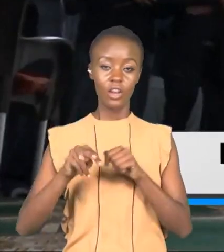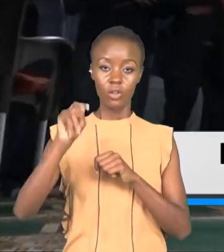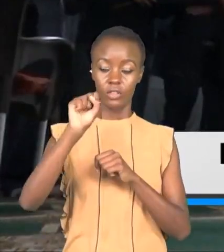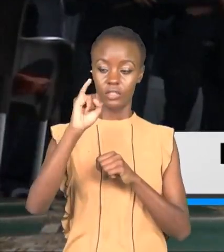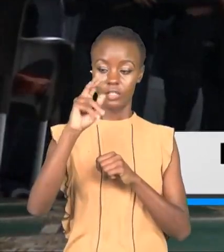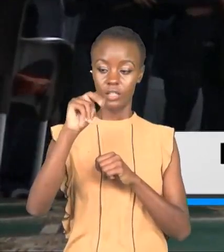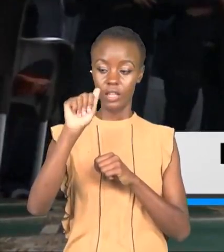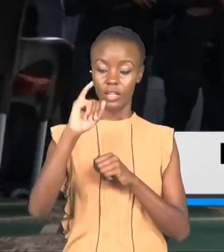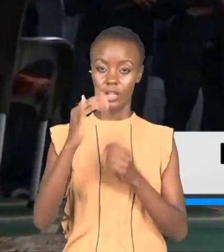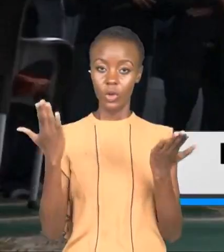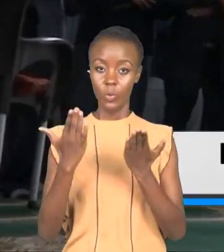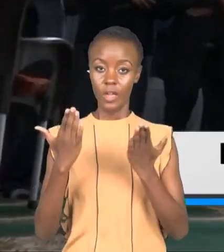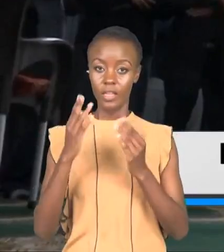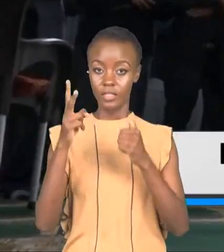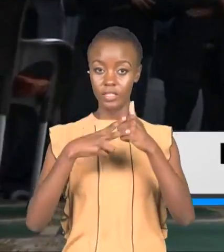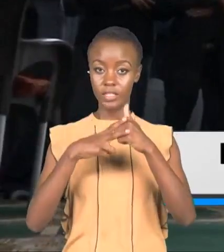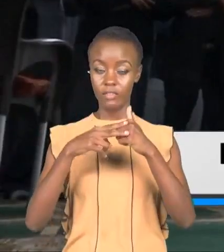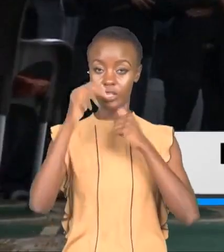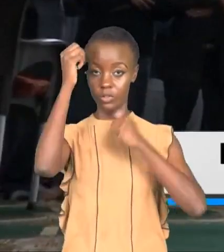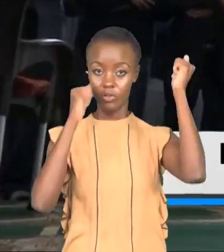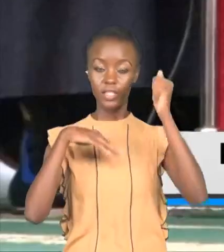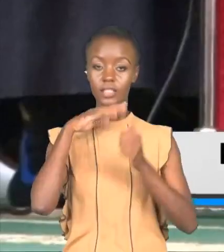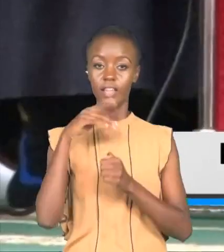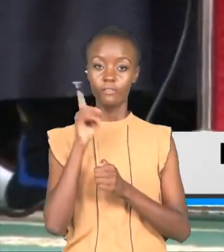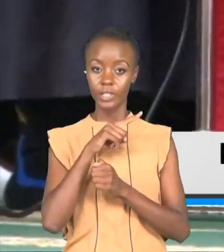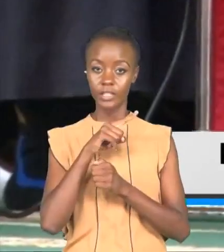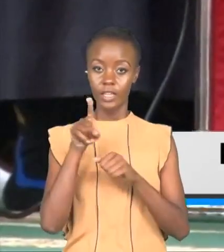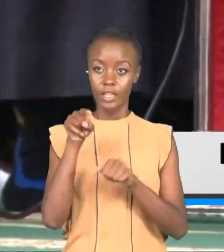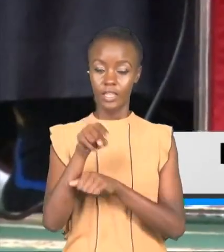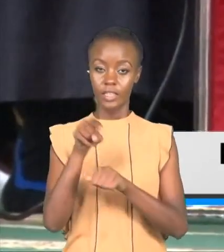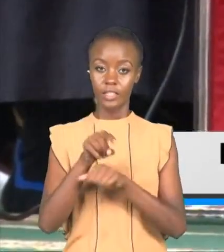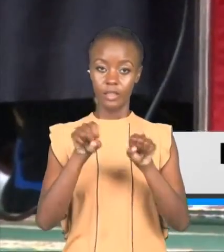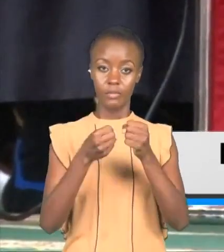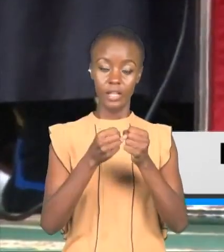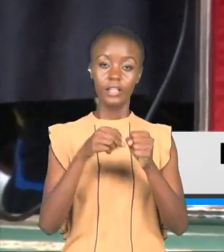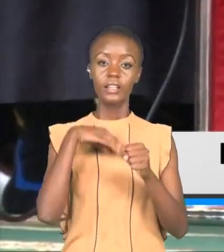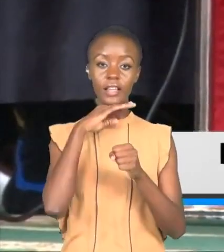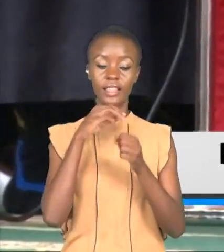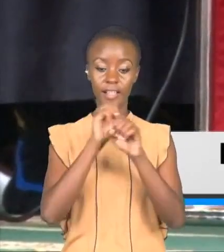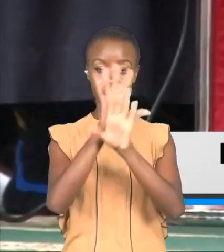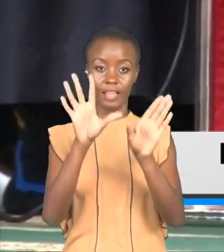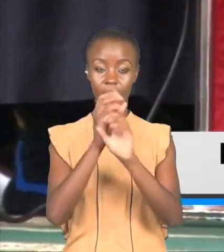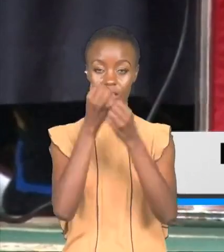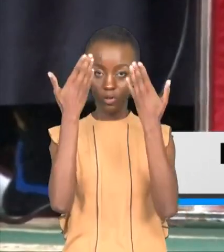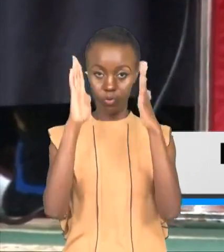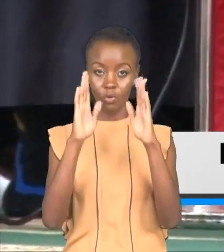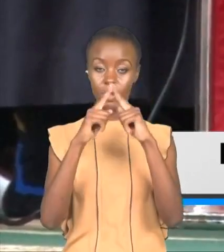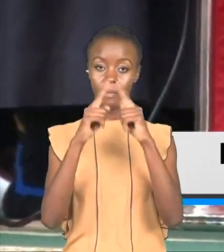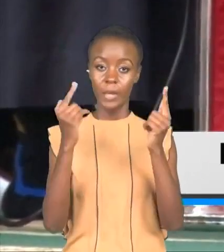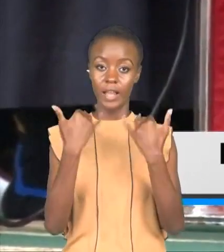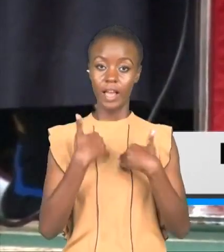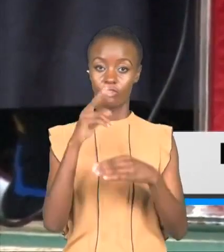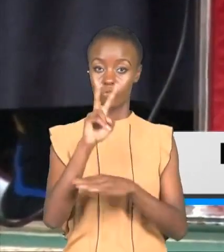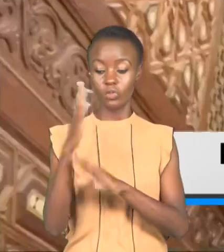7 militants were also killed. The breakdown of military casualties was not immediately clear. However, 2 security